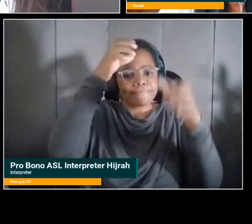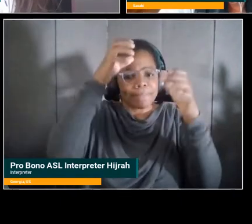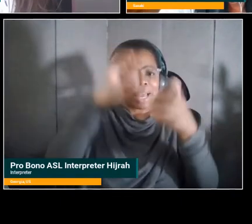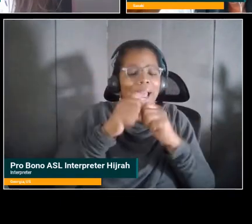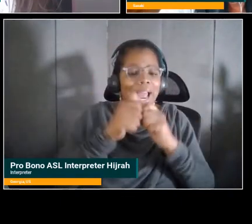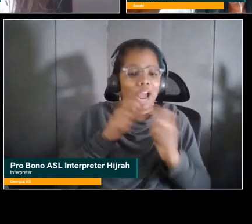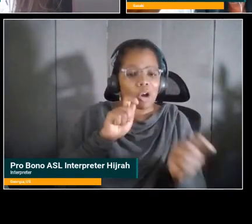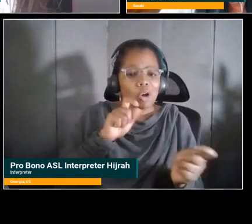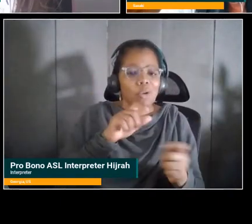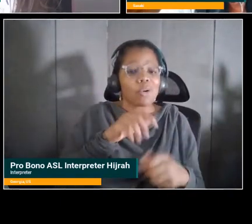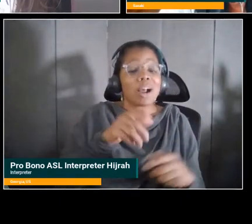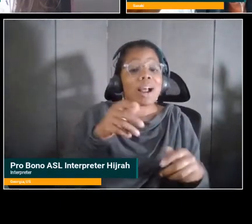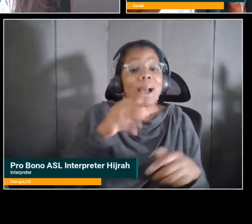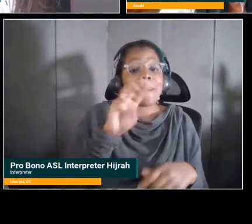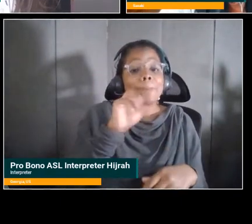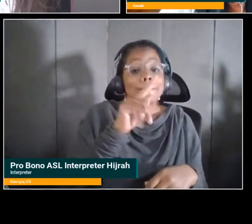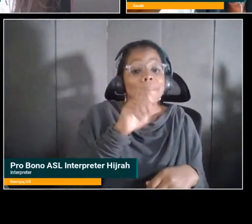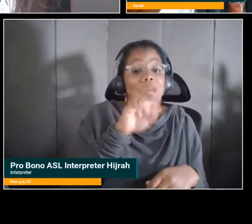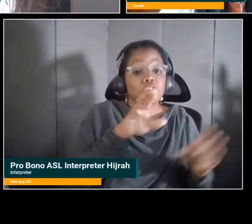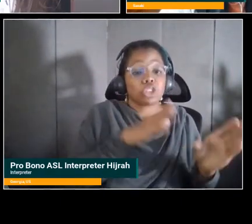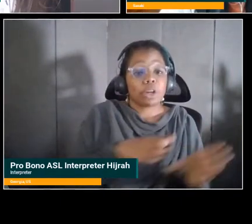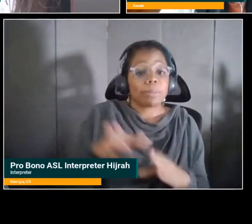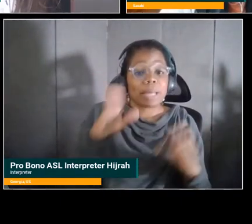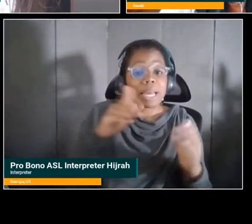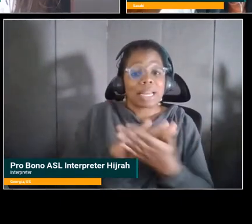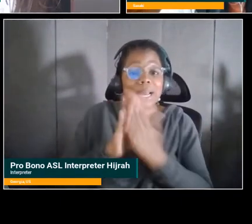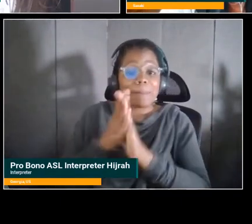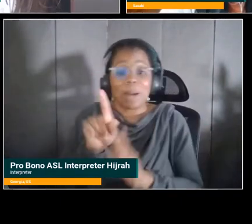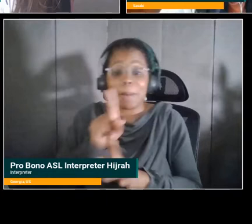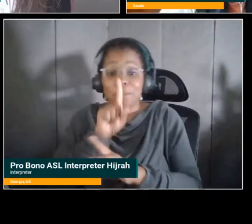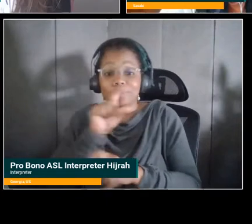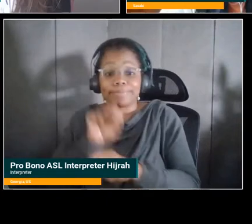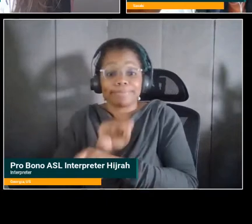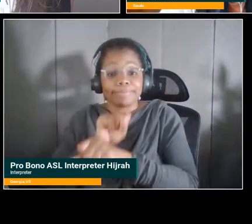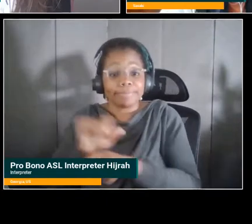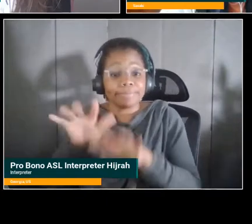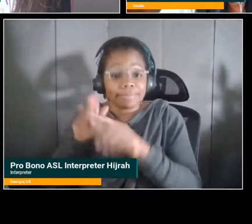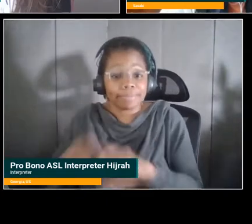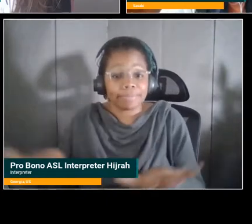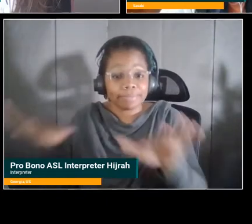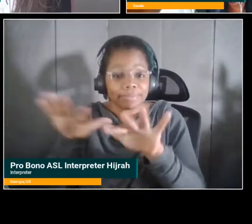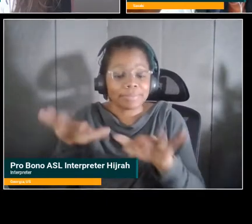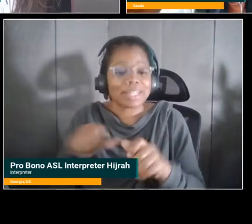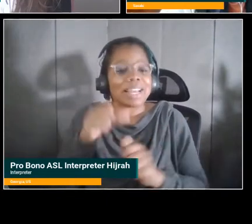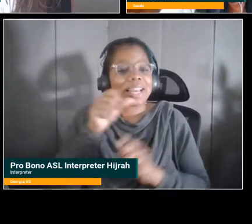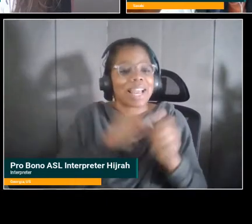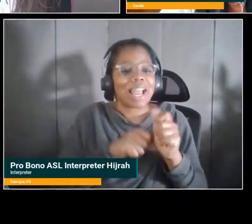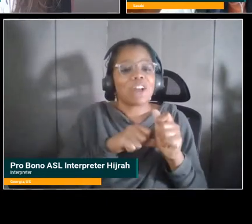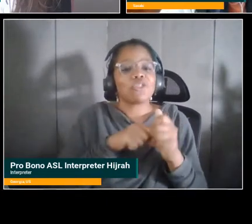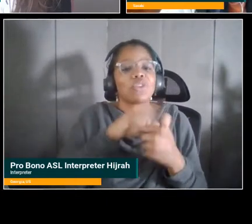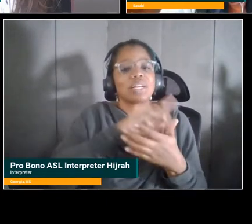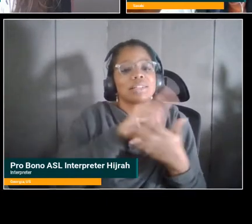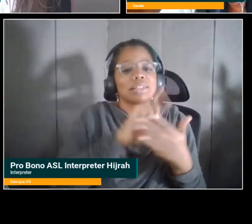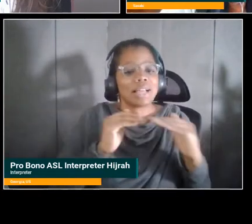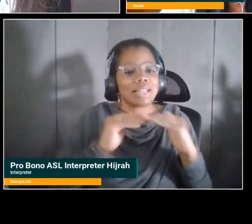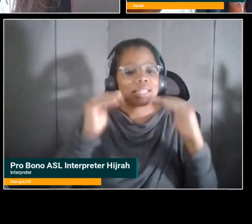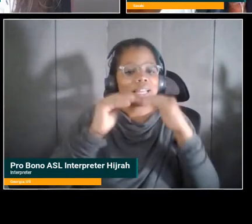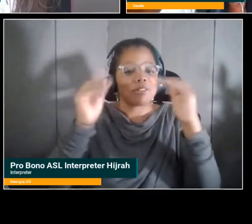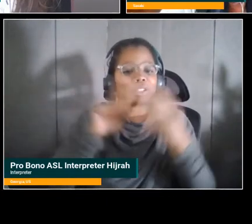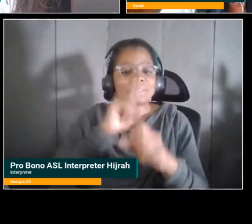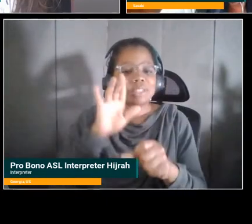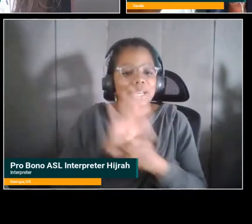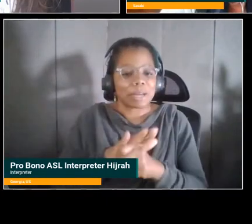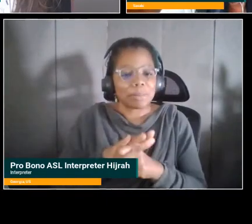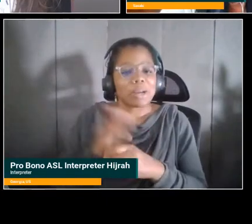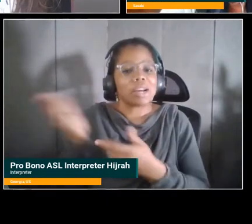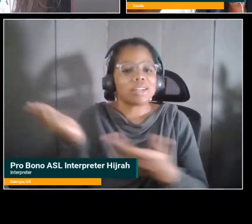master planning of the public realm into realized space. At every design scale, she's committed her practice to bringing nature